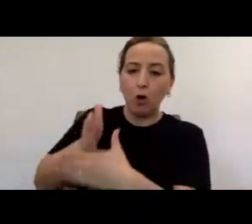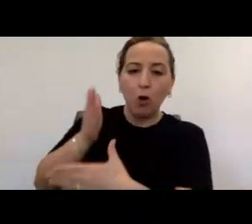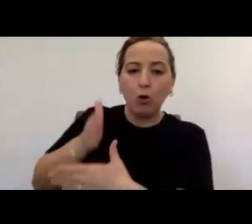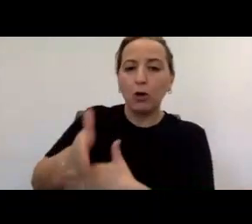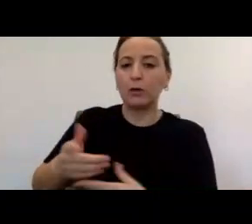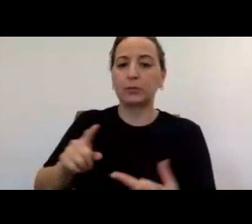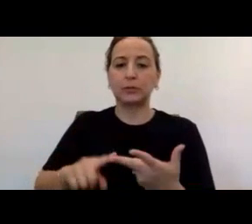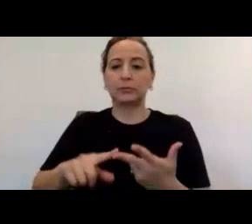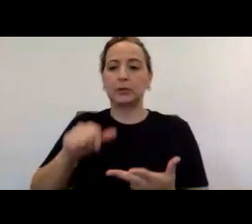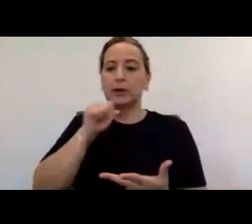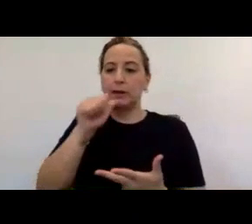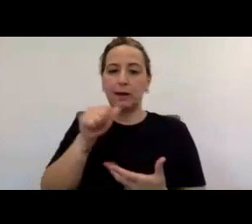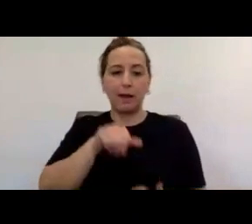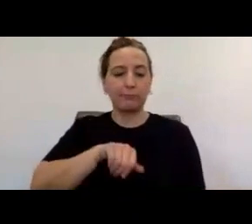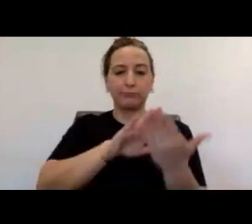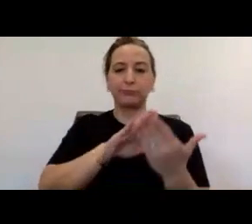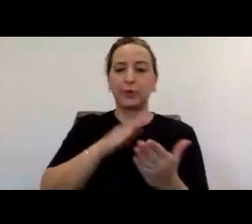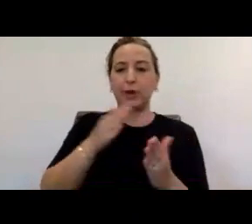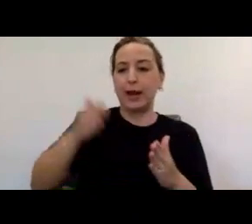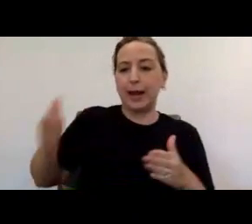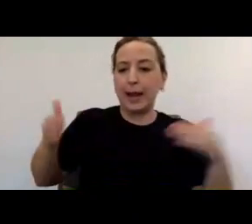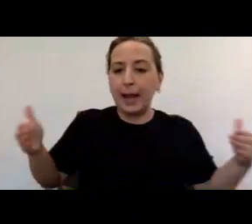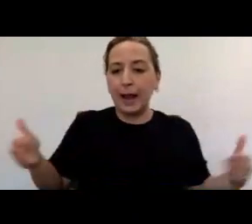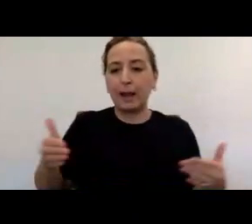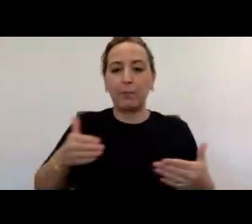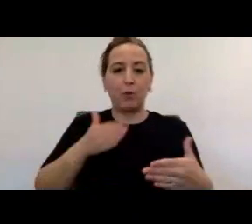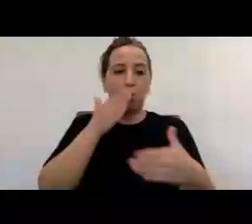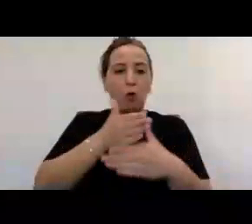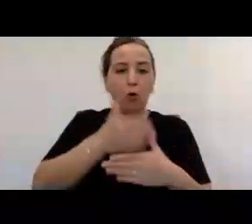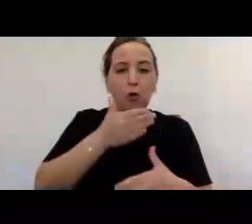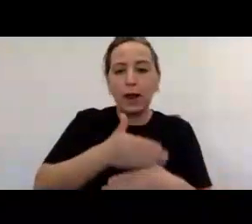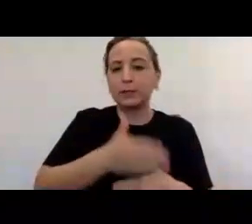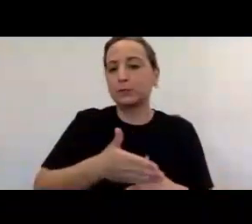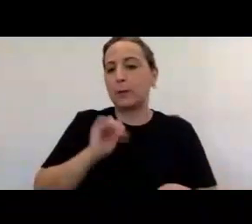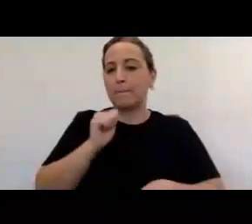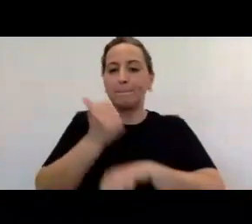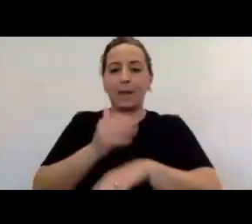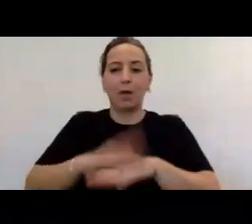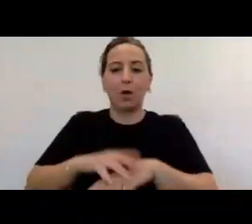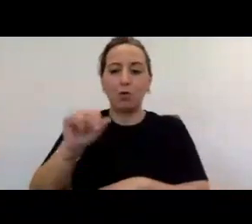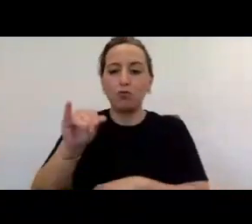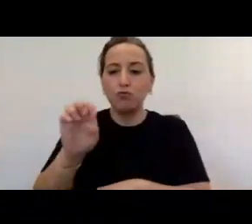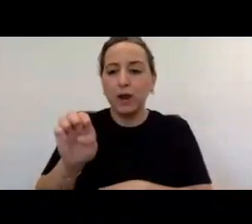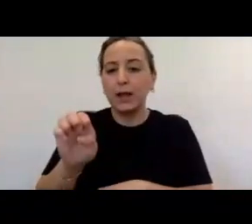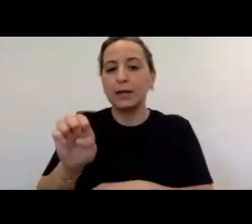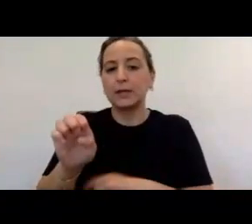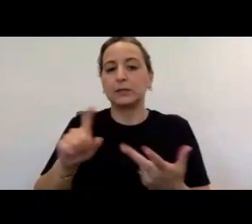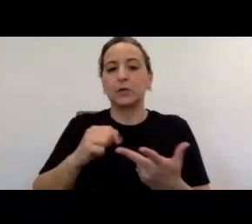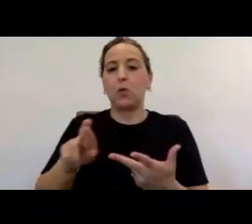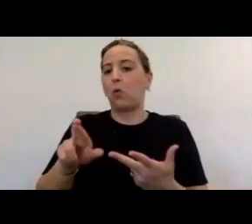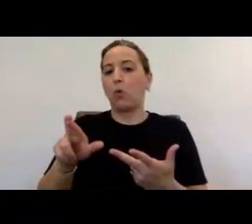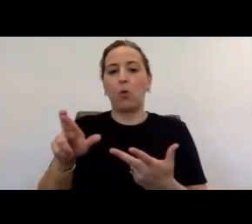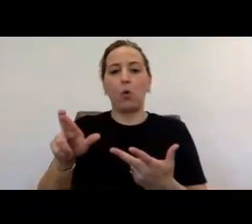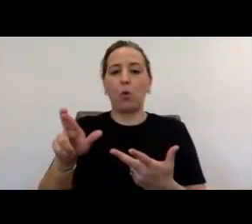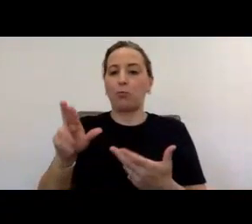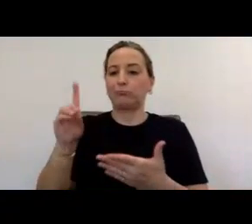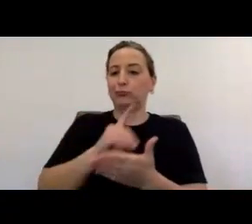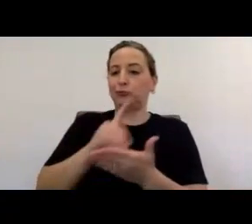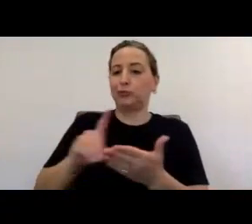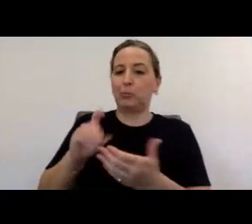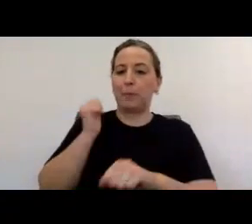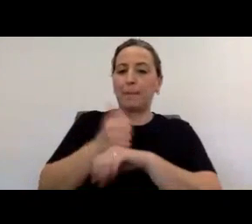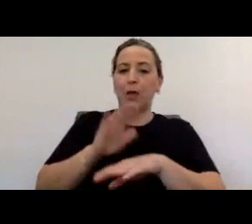neighbor harassment based on race, discriminatory statements, and refusal to rent based on familial status. So we do see cases